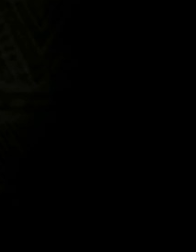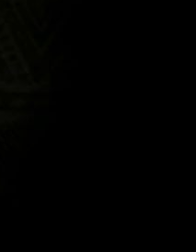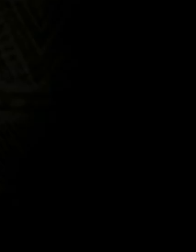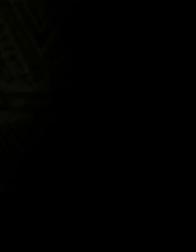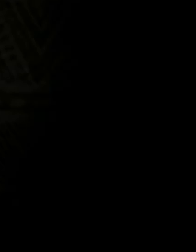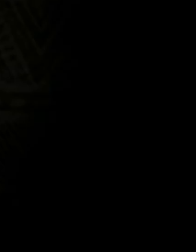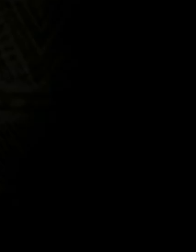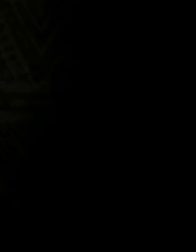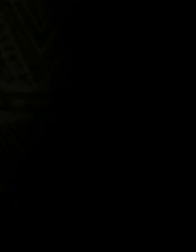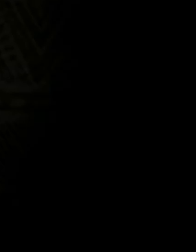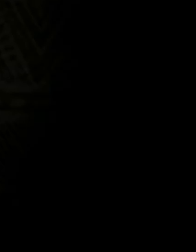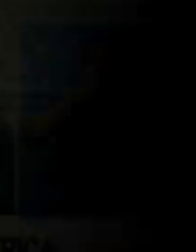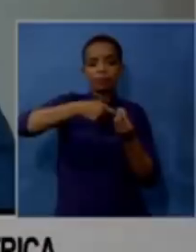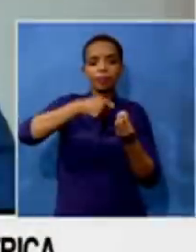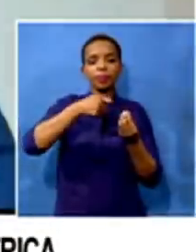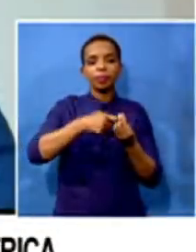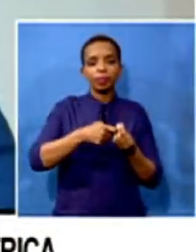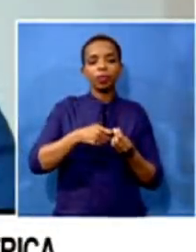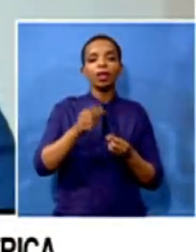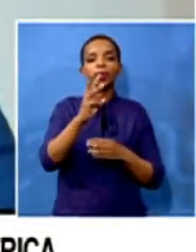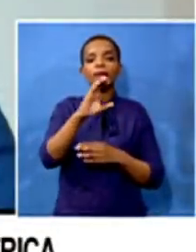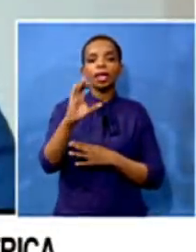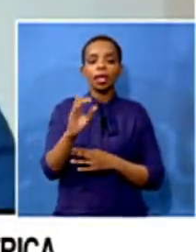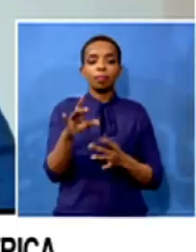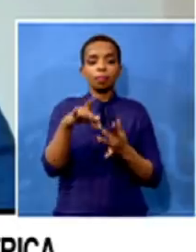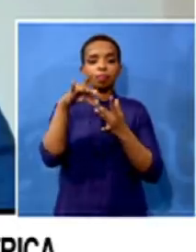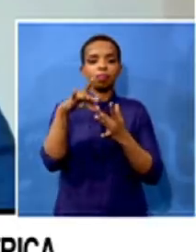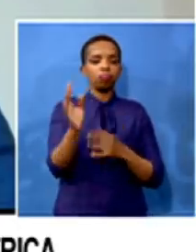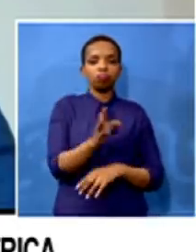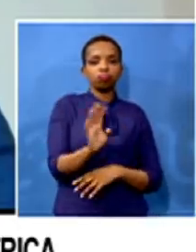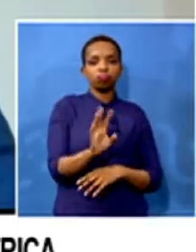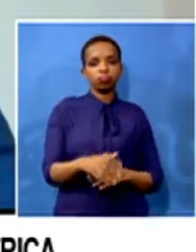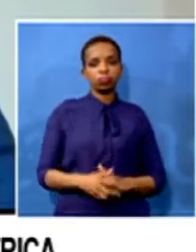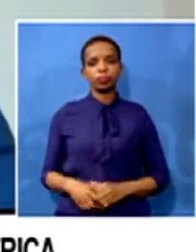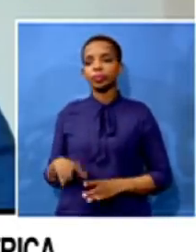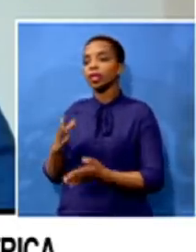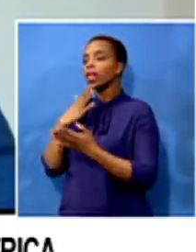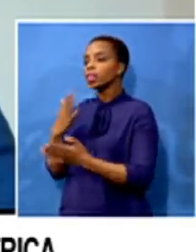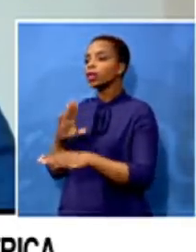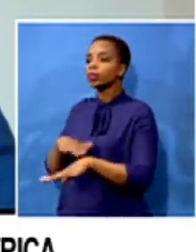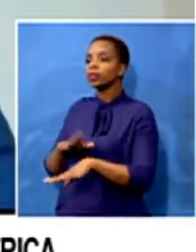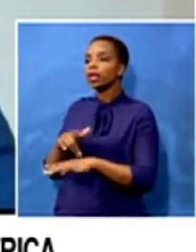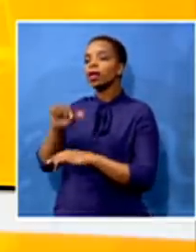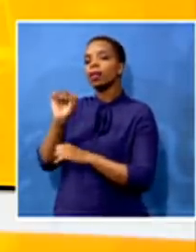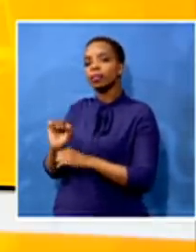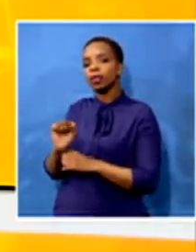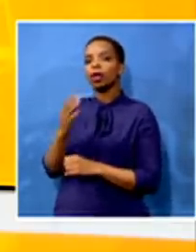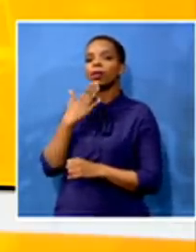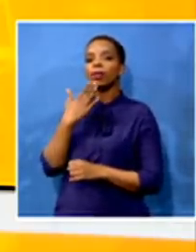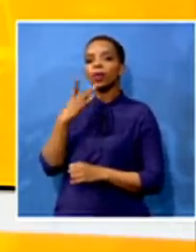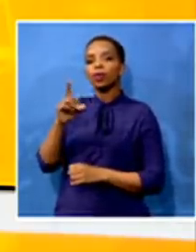not unique to the Western Cape. Well, Dr. Fundile Nyati, thanks so much for your time. Health expert there, unpacking some of